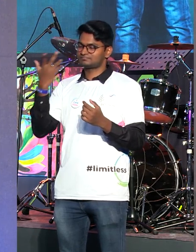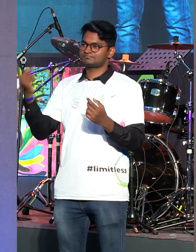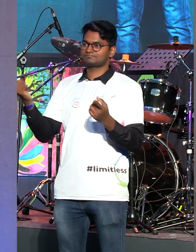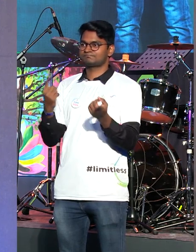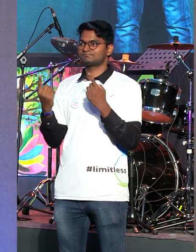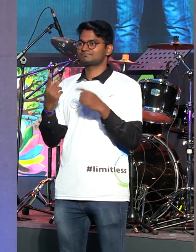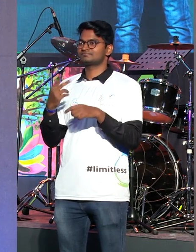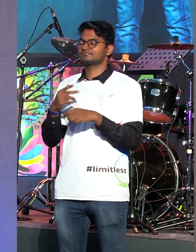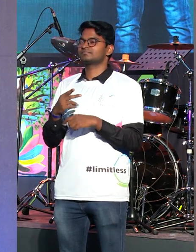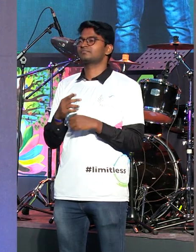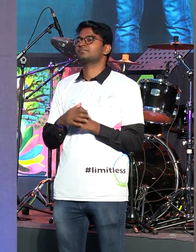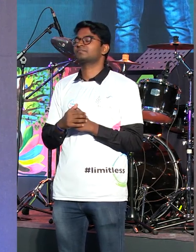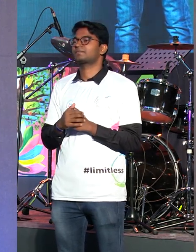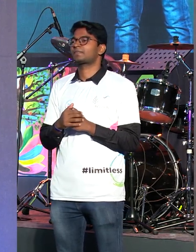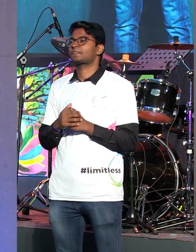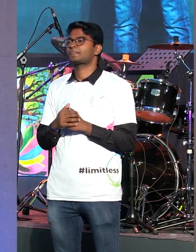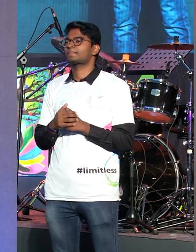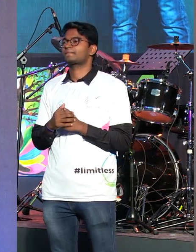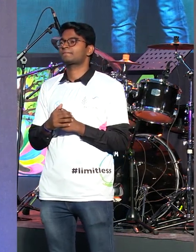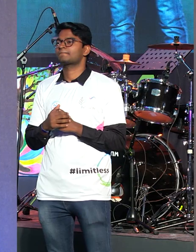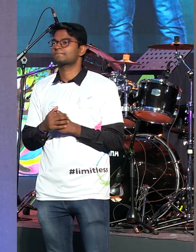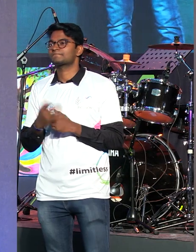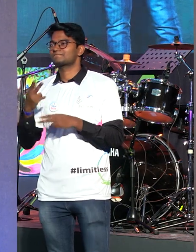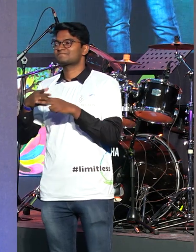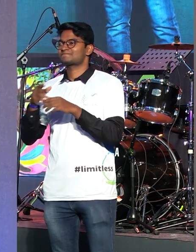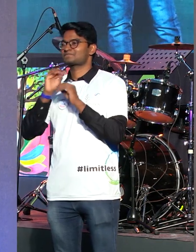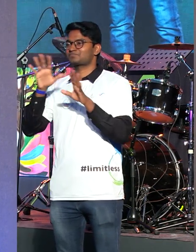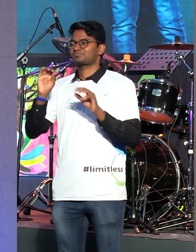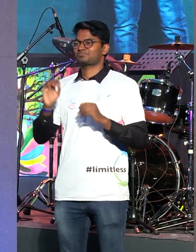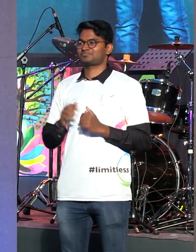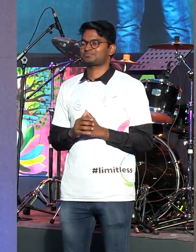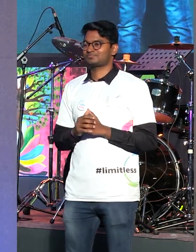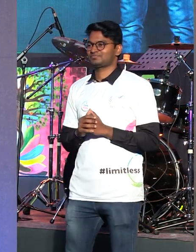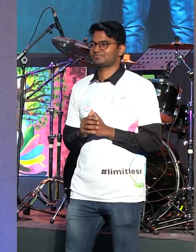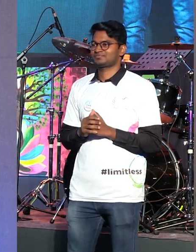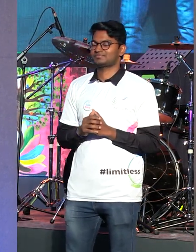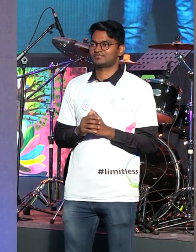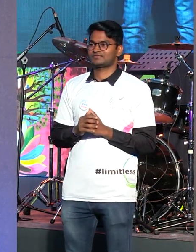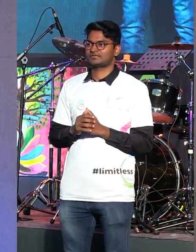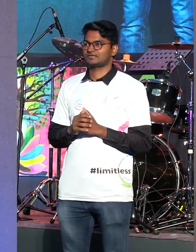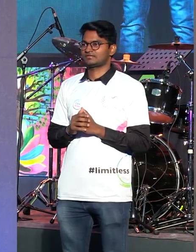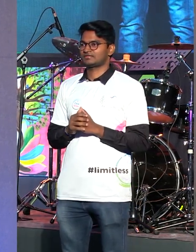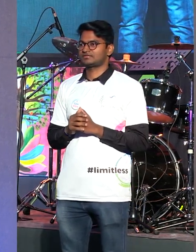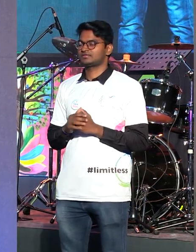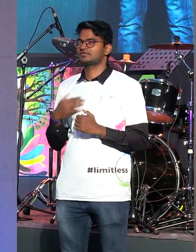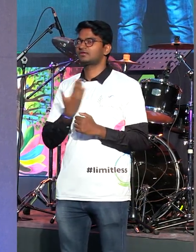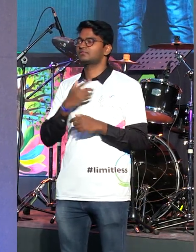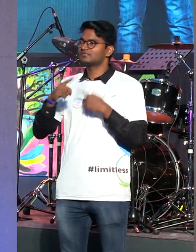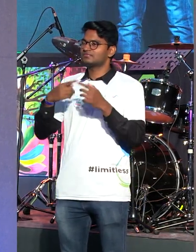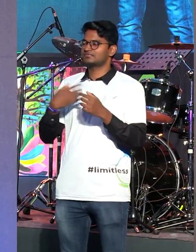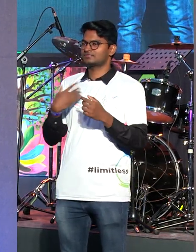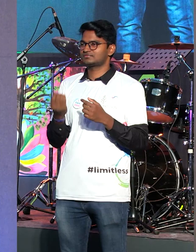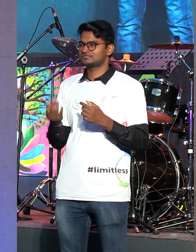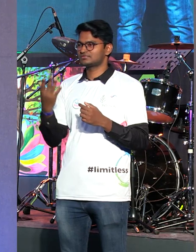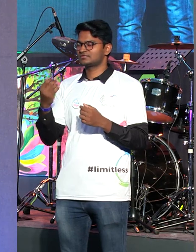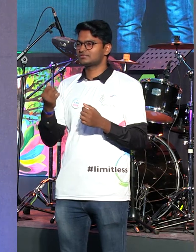film, and no names to be given. But, and then it started, you know, getting a lot of attention. A lot of